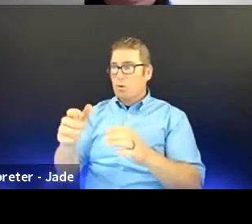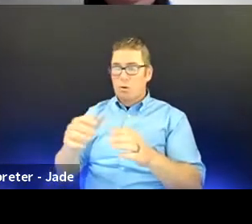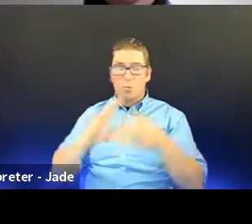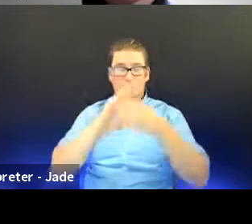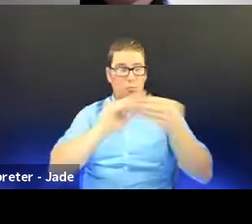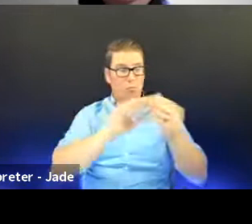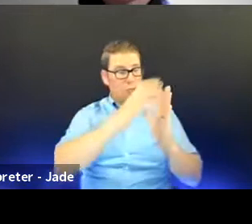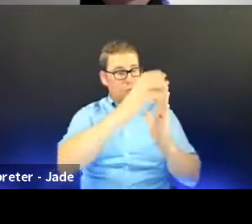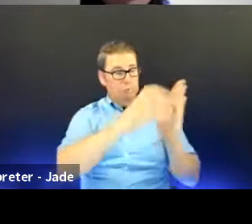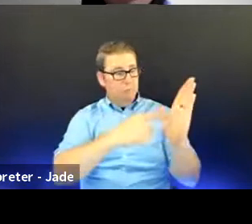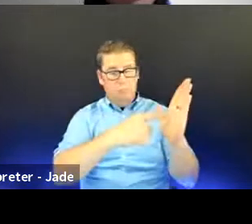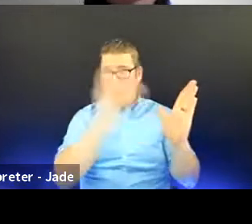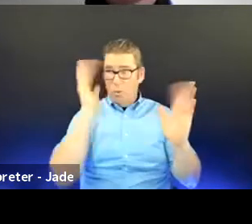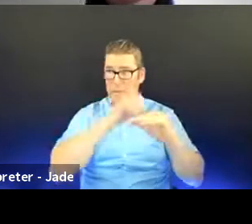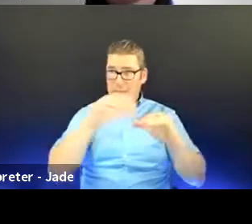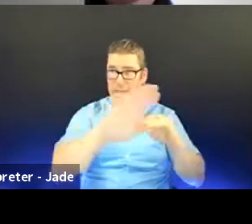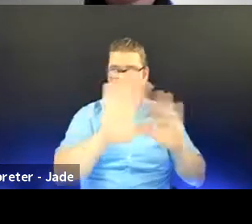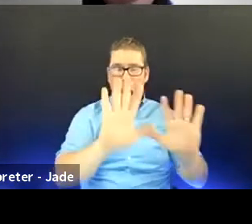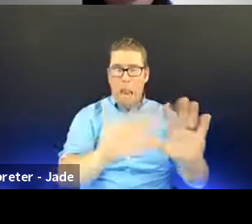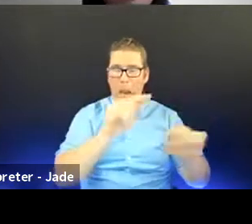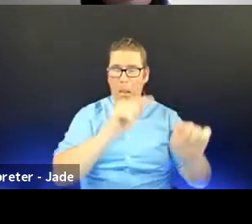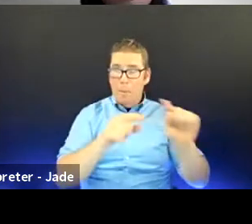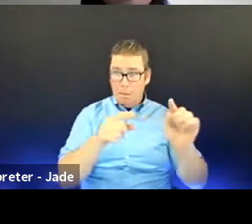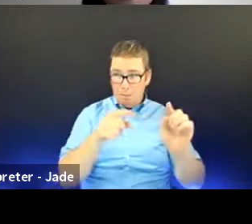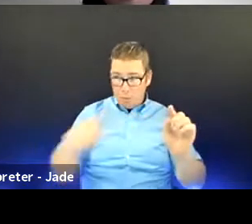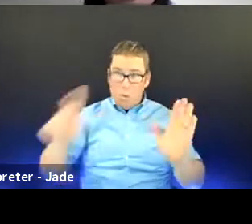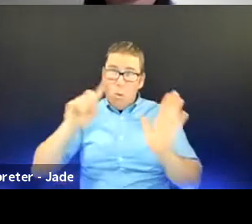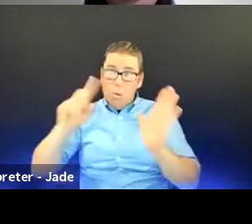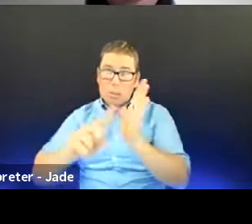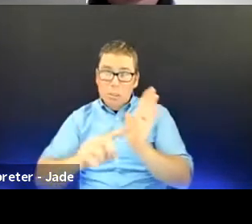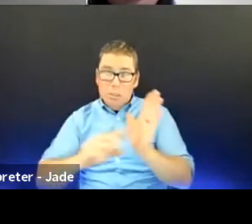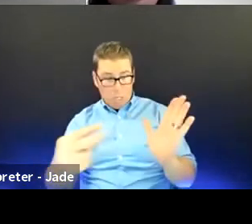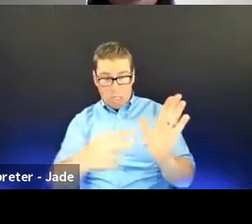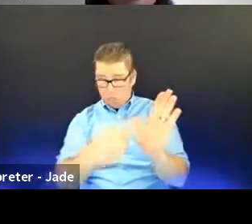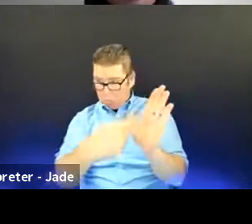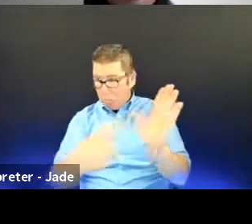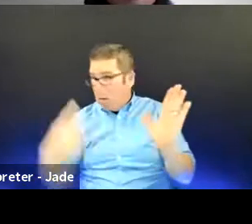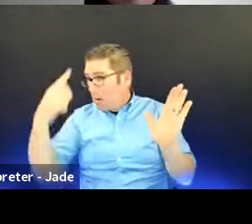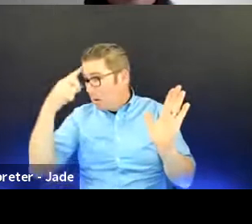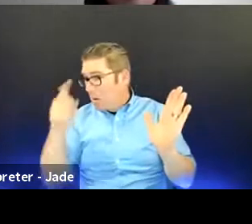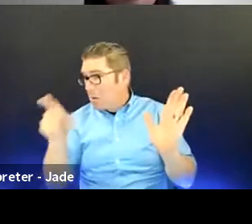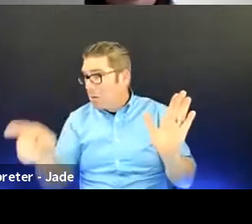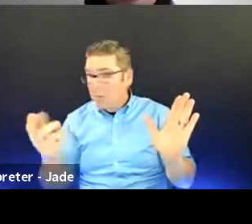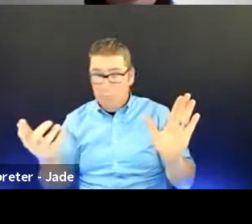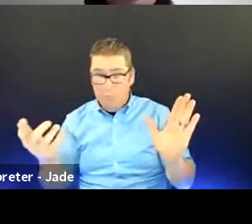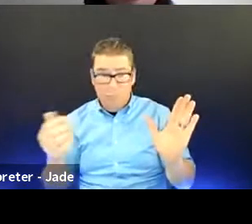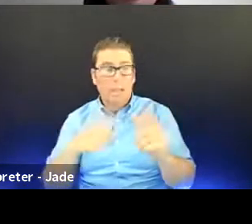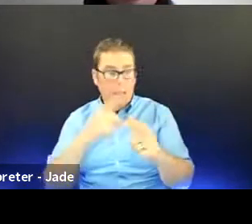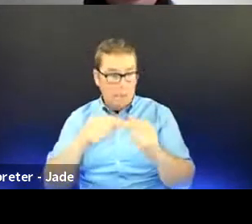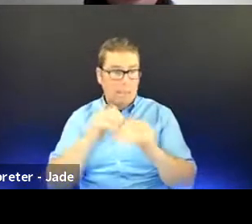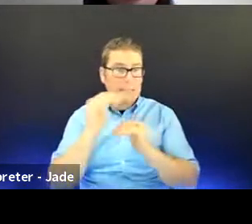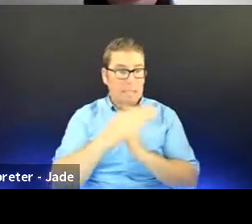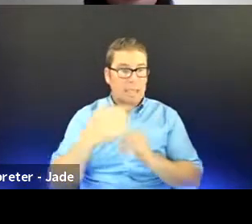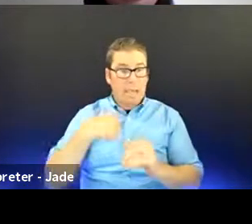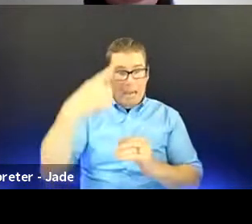eyes, including myself, was able to look at the message, feel comfortable with it, sending it out. But I really think that a lot of dialogue is great, but a lot of times